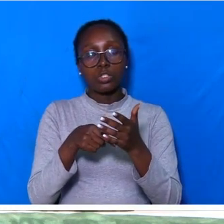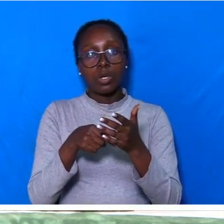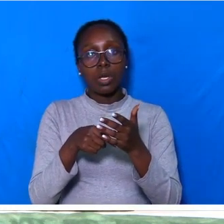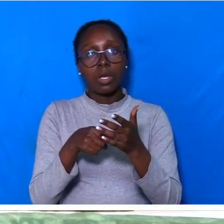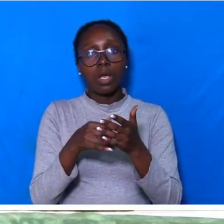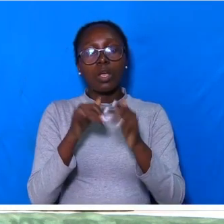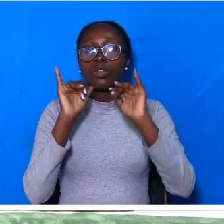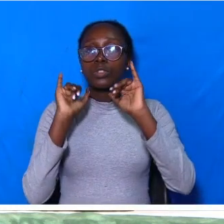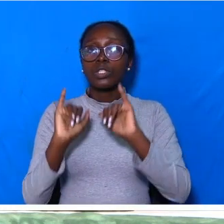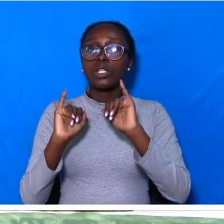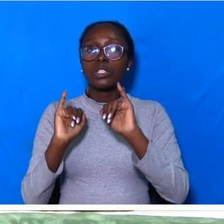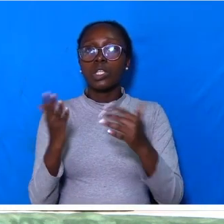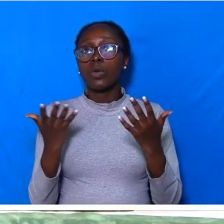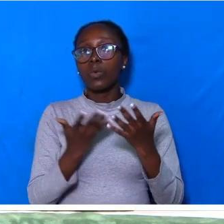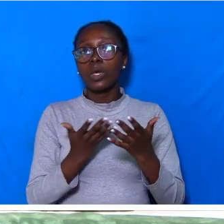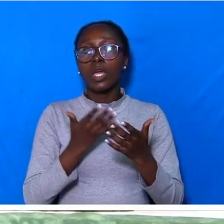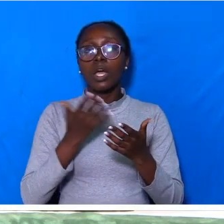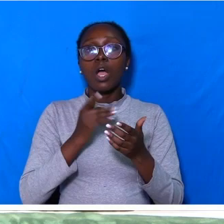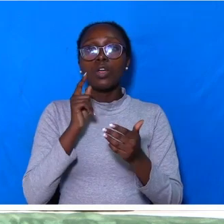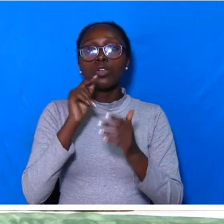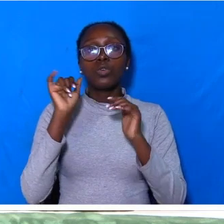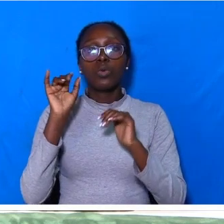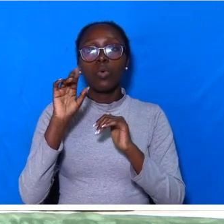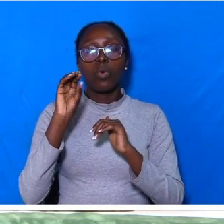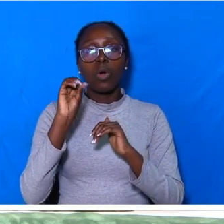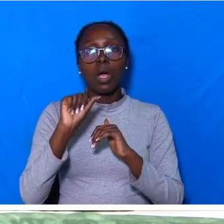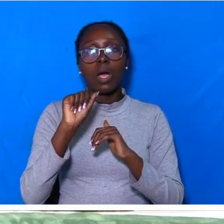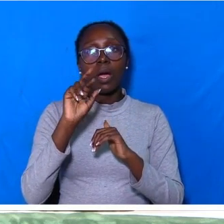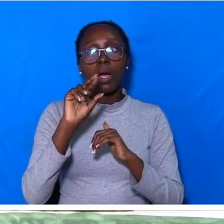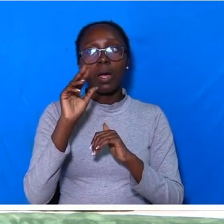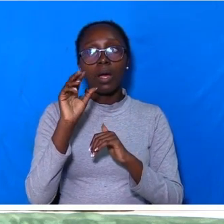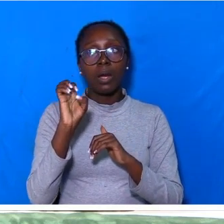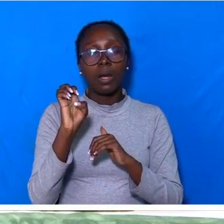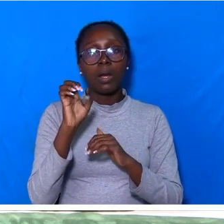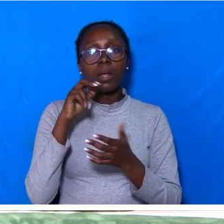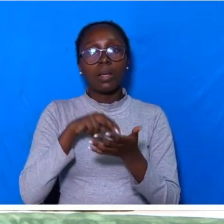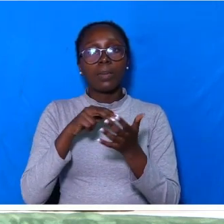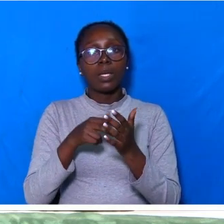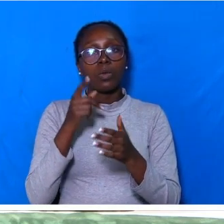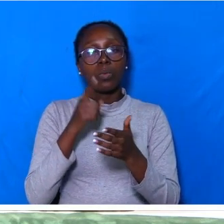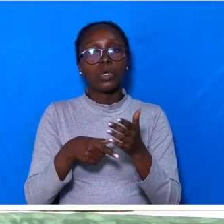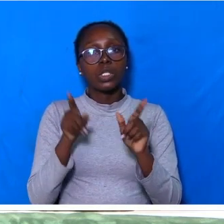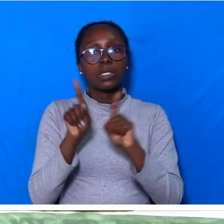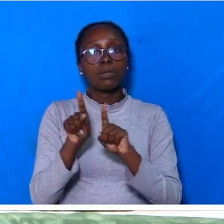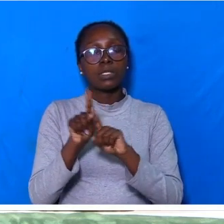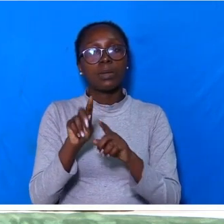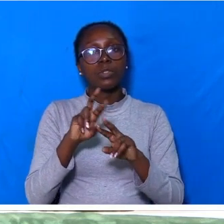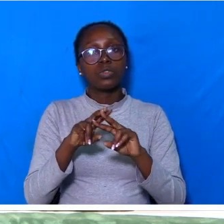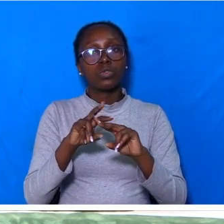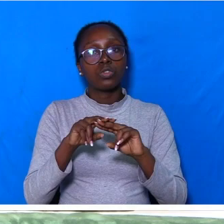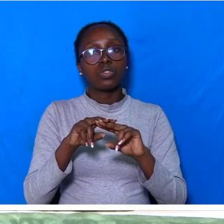stale. It means becoming tasteless. And when that happens,